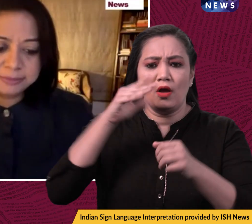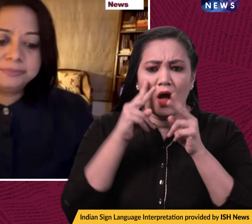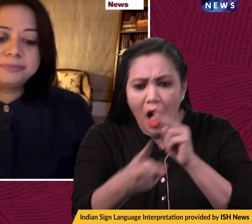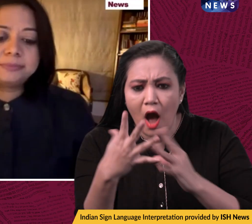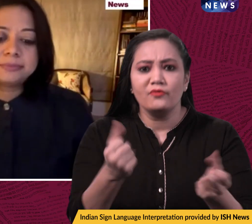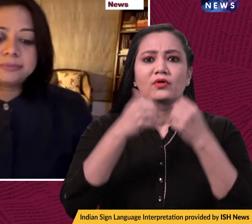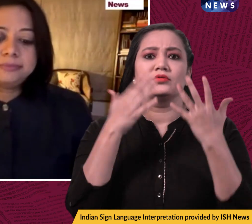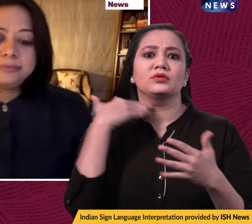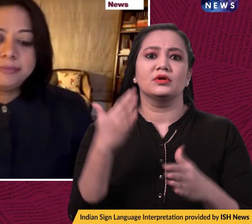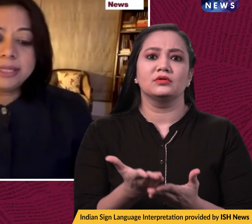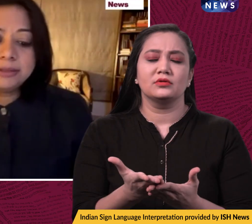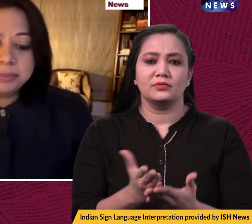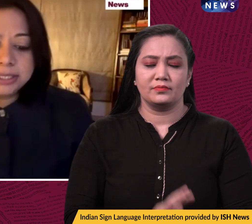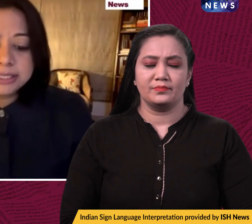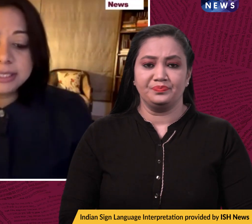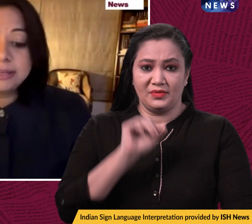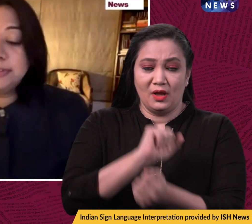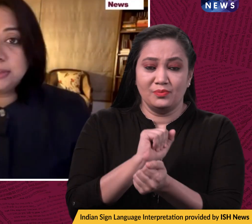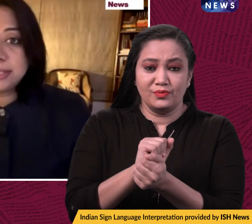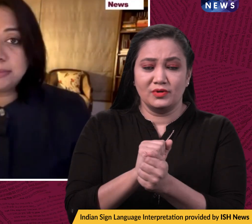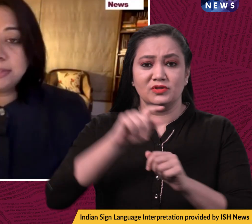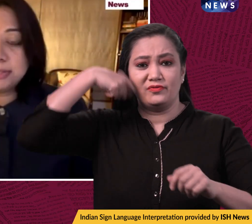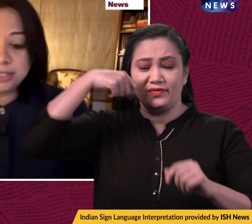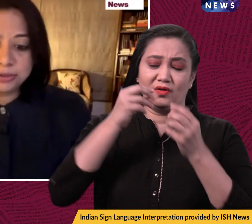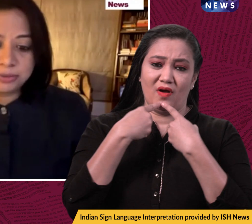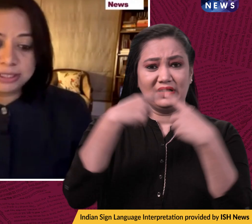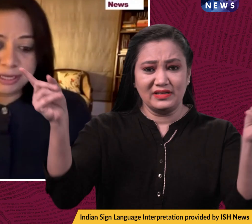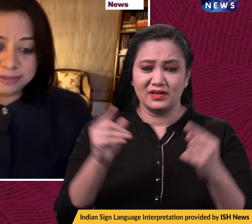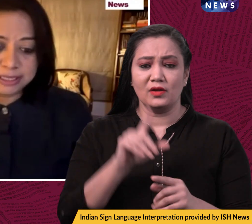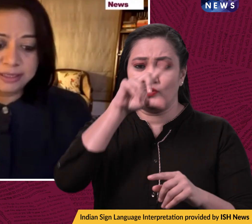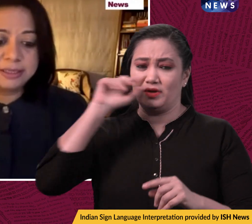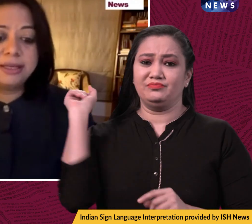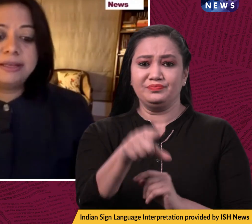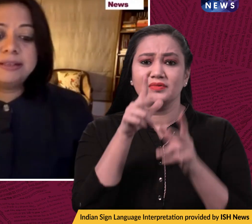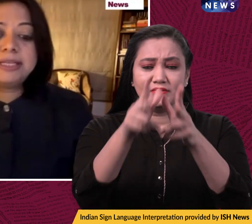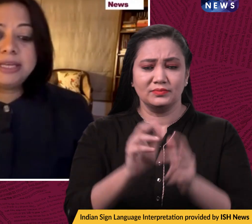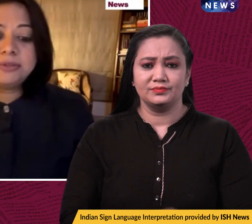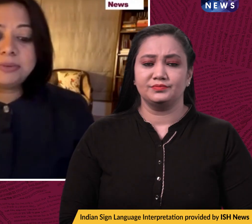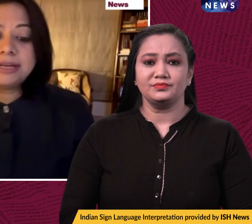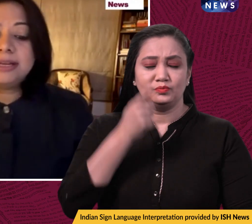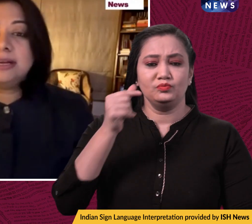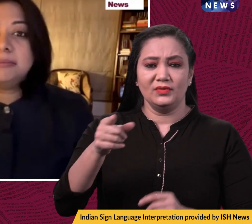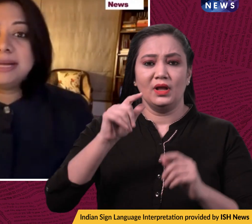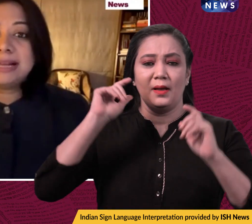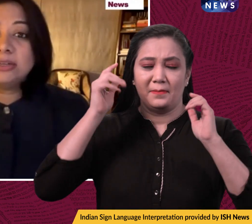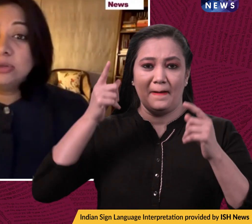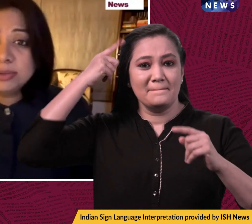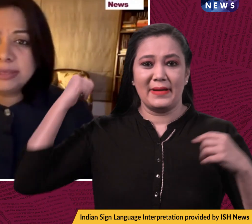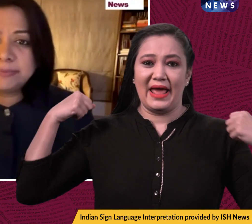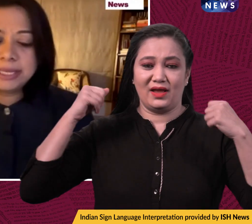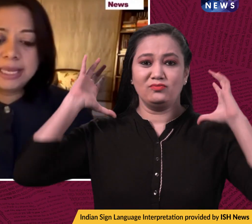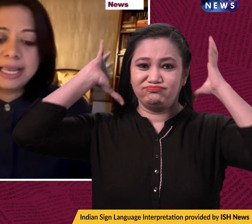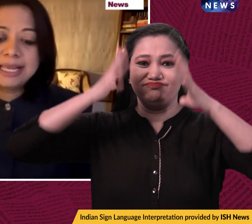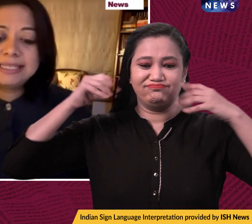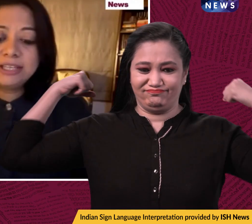dead. Now, the police, in a video statement released on Twitter, have said that he was wearing a black